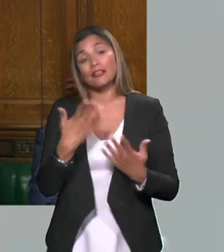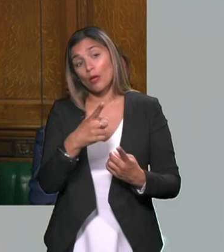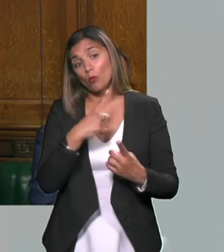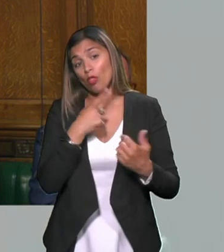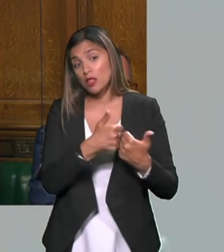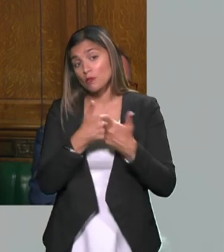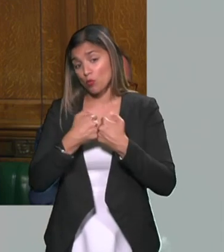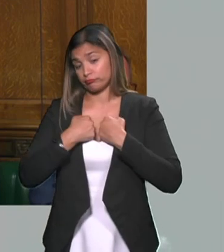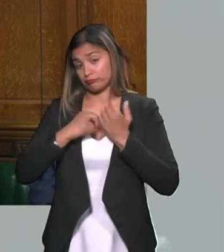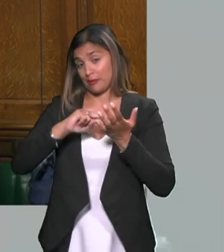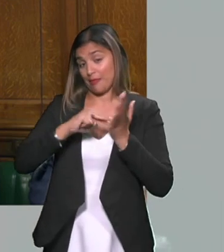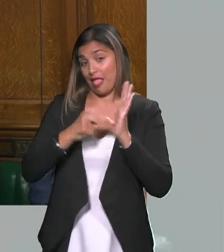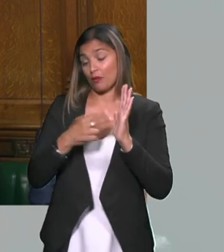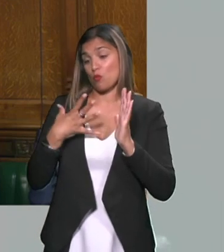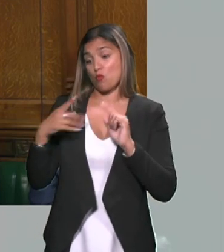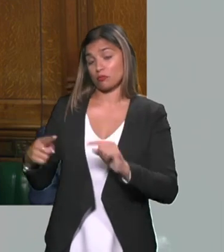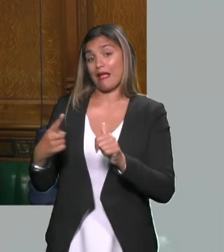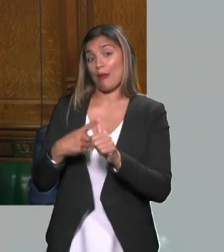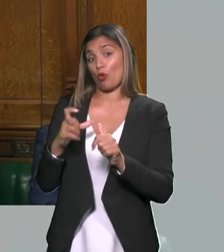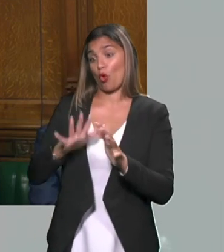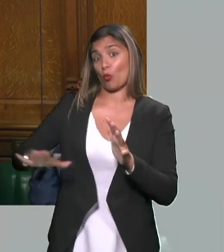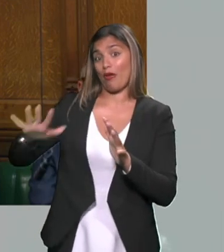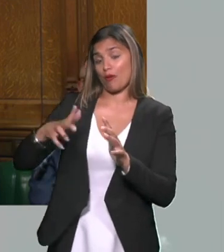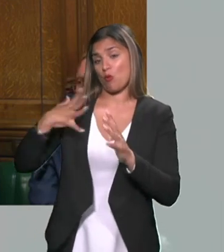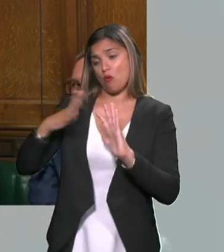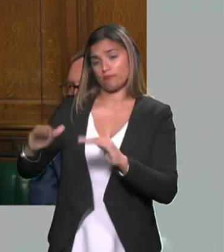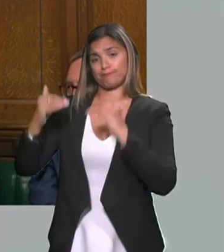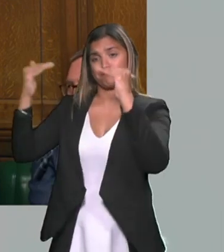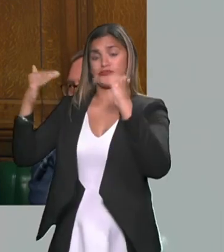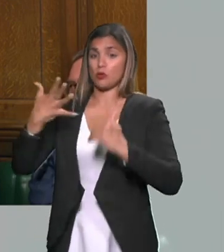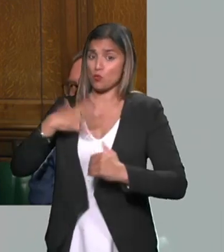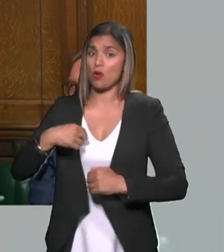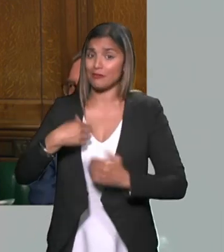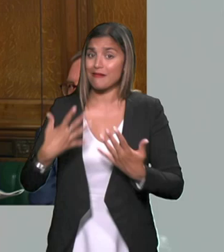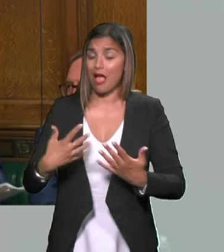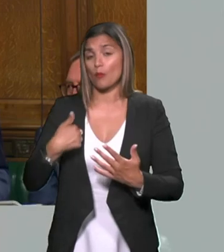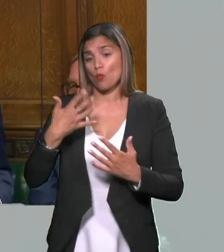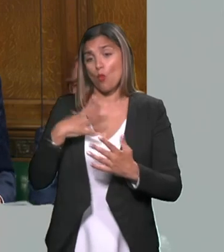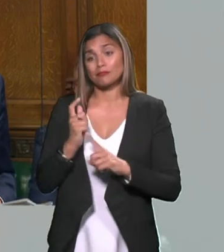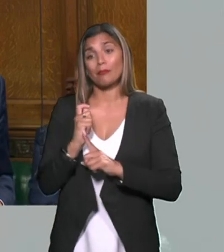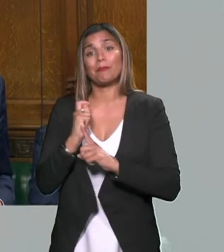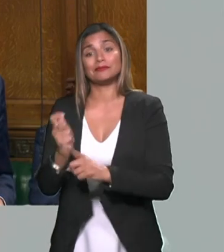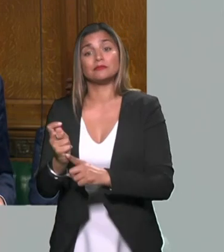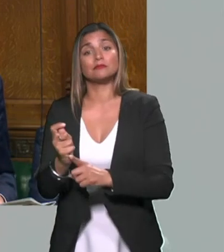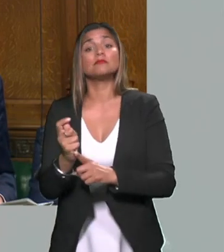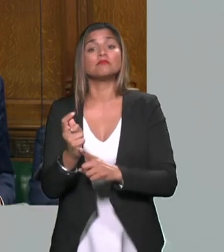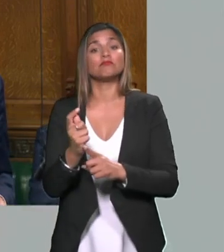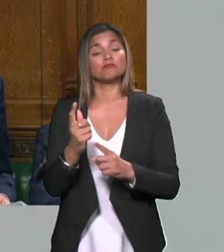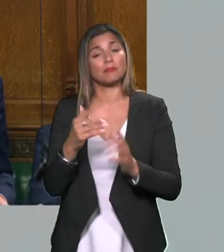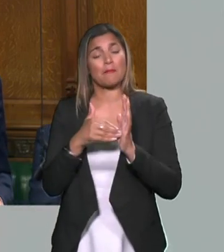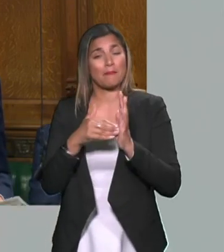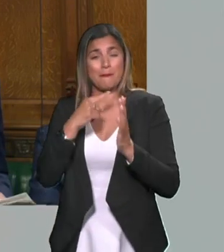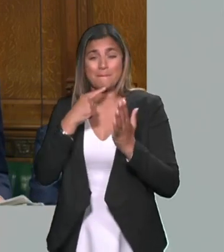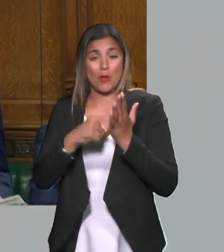plan to level up Aberconwy and our bid for almost £20 million of funding to invest in community and